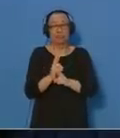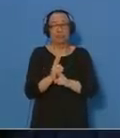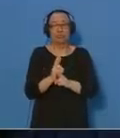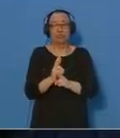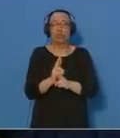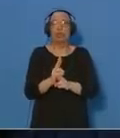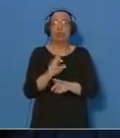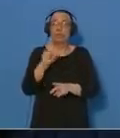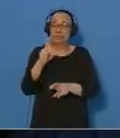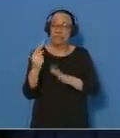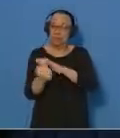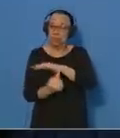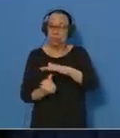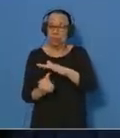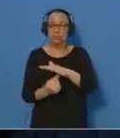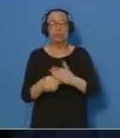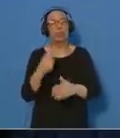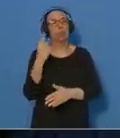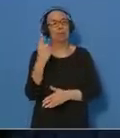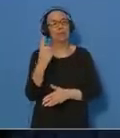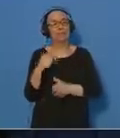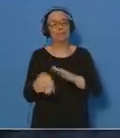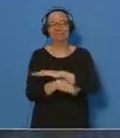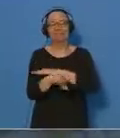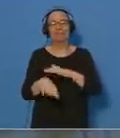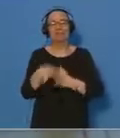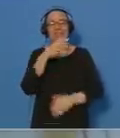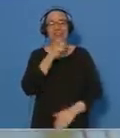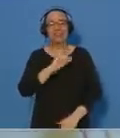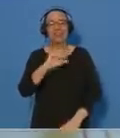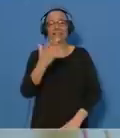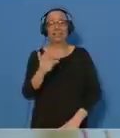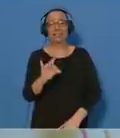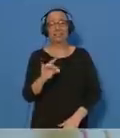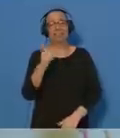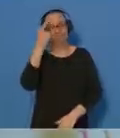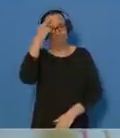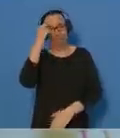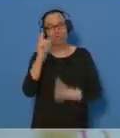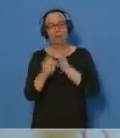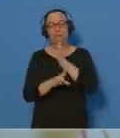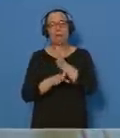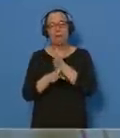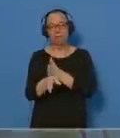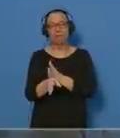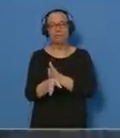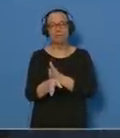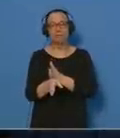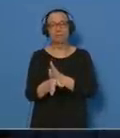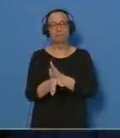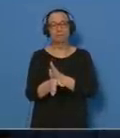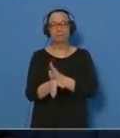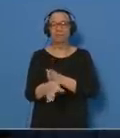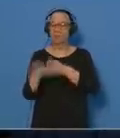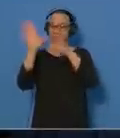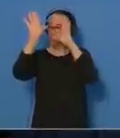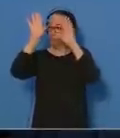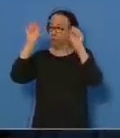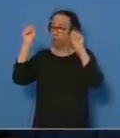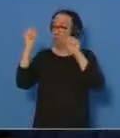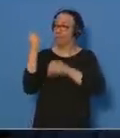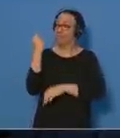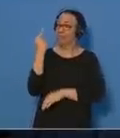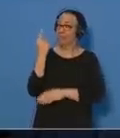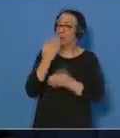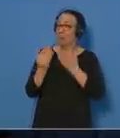to quarantine, and one of which is under the age of 18 because they're minors. Mr. Premier, we understand that there may